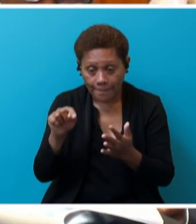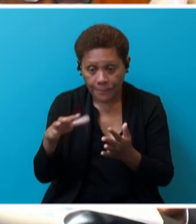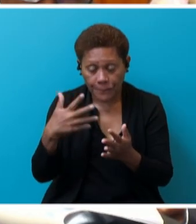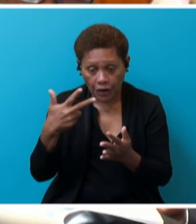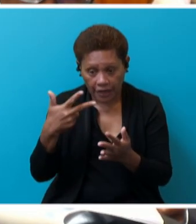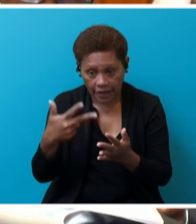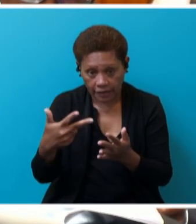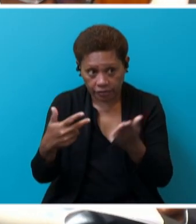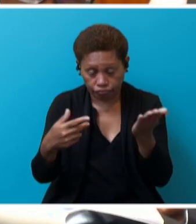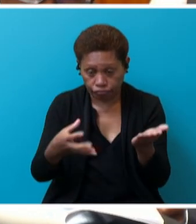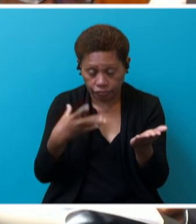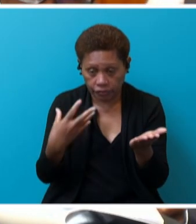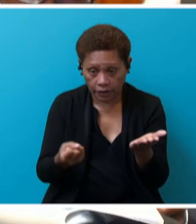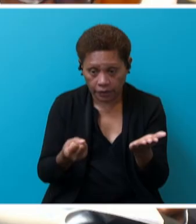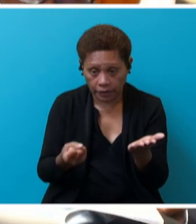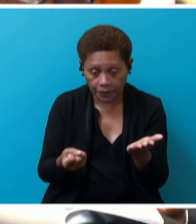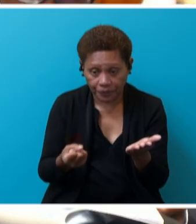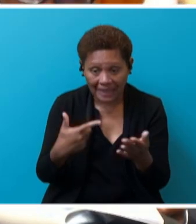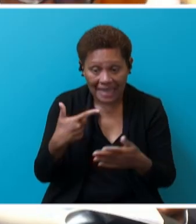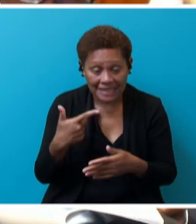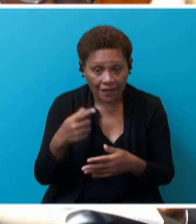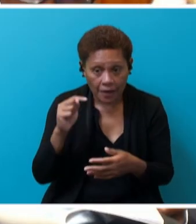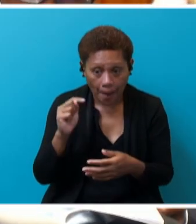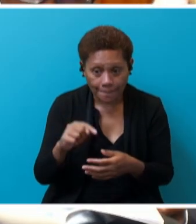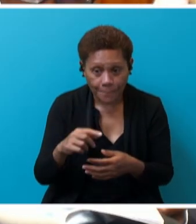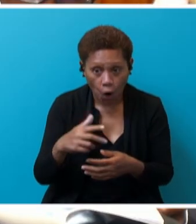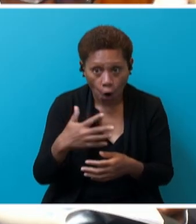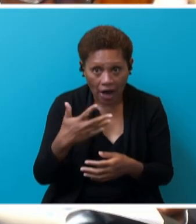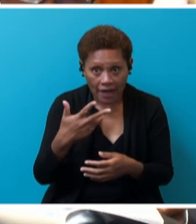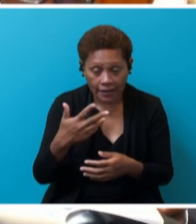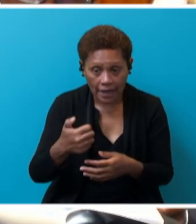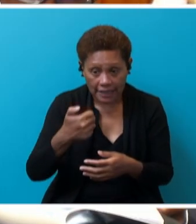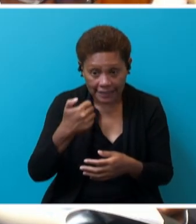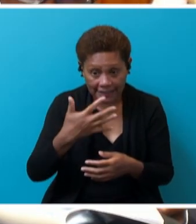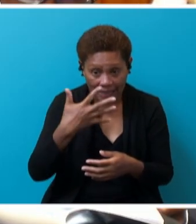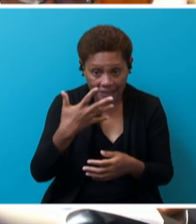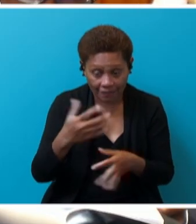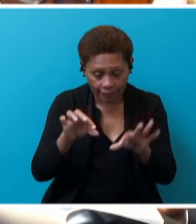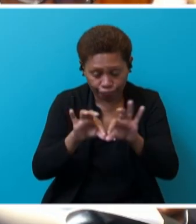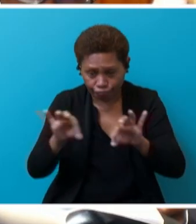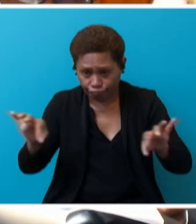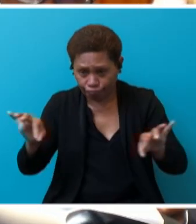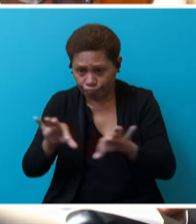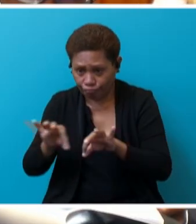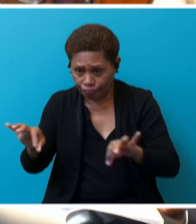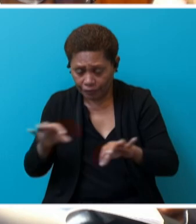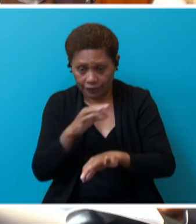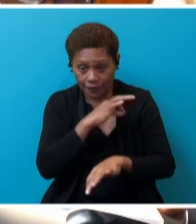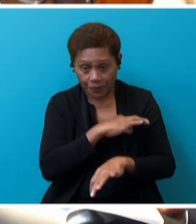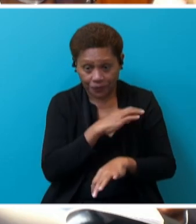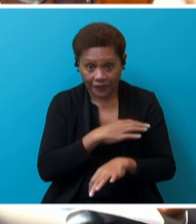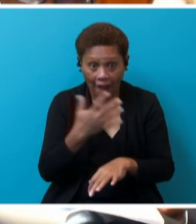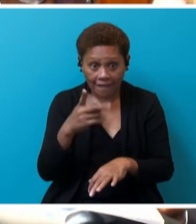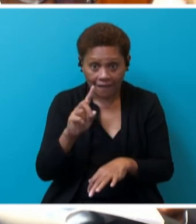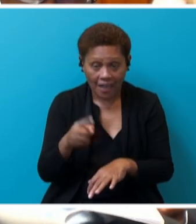critical investment involved the laying of 7.65 kilometers of new pipeline, directly benefiting approximately 5,000 Fijians